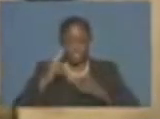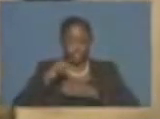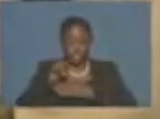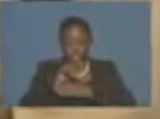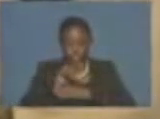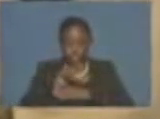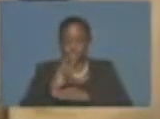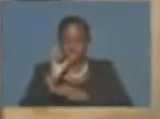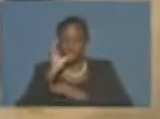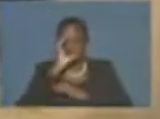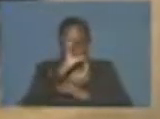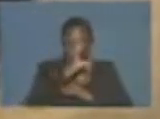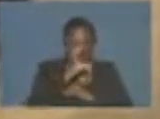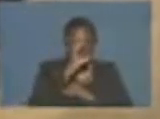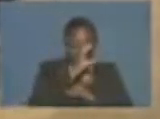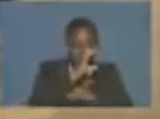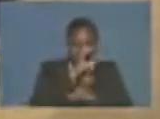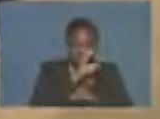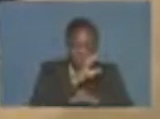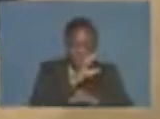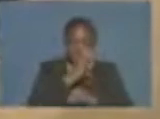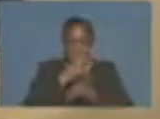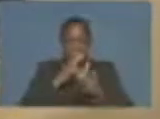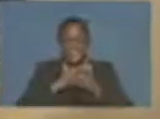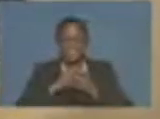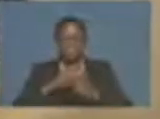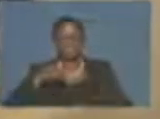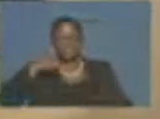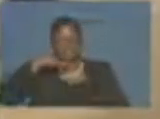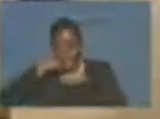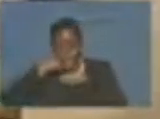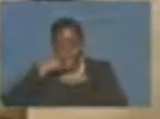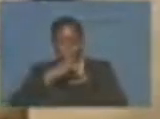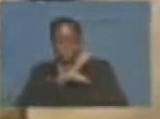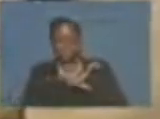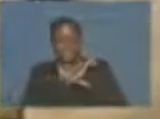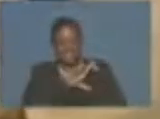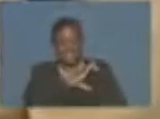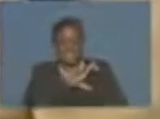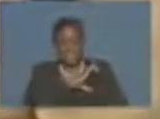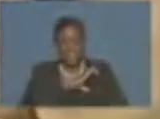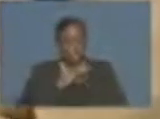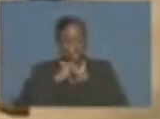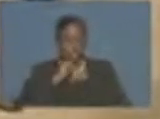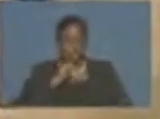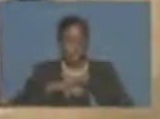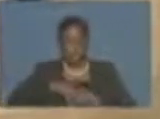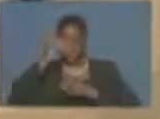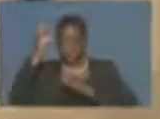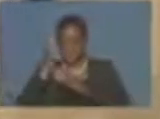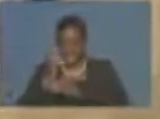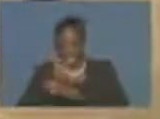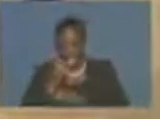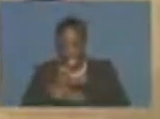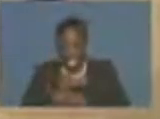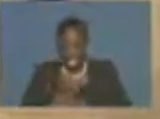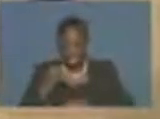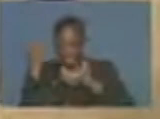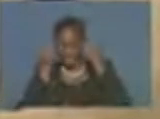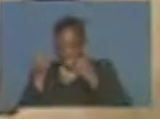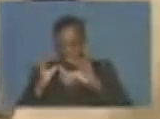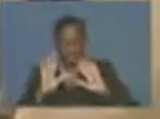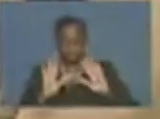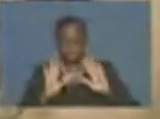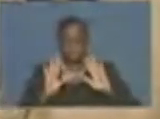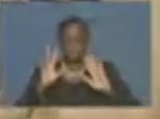look, watch and report. That is what it's all about. Don't get out there, put yourself in harm's way. If you